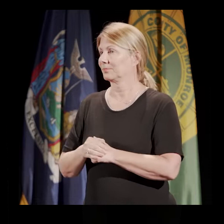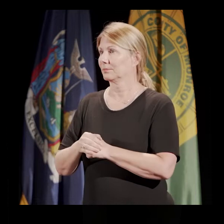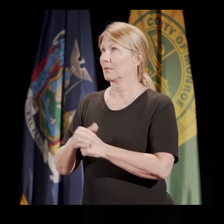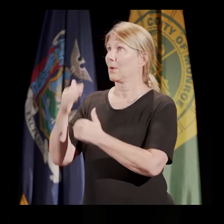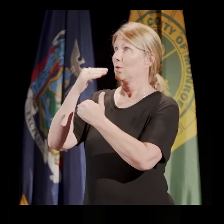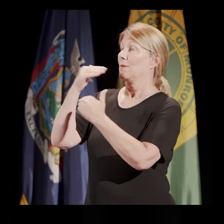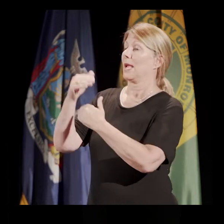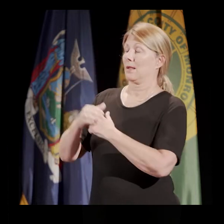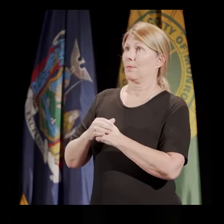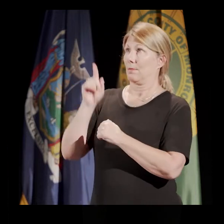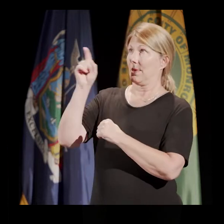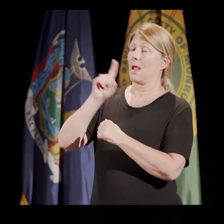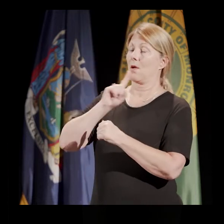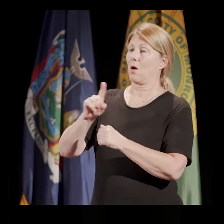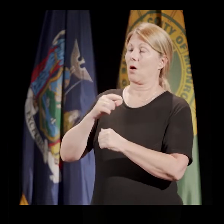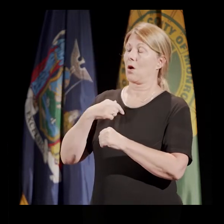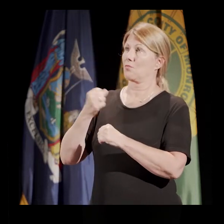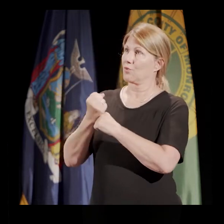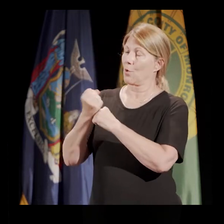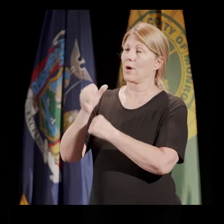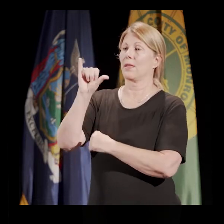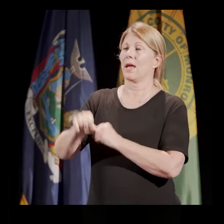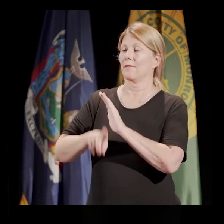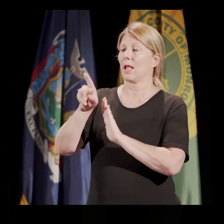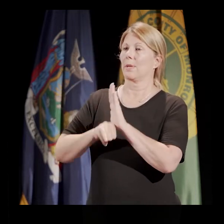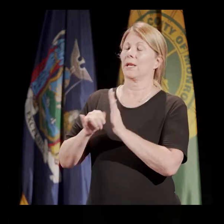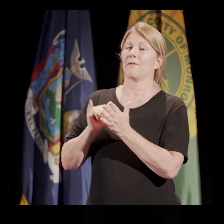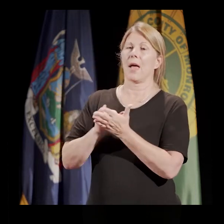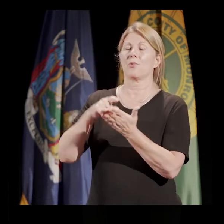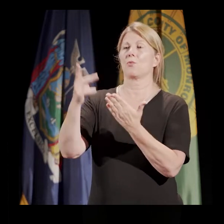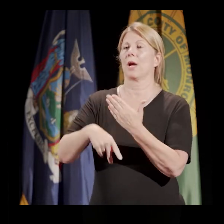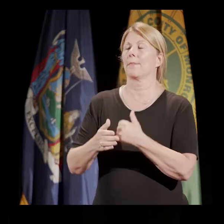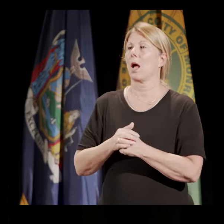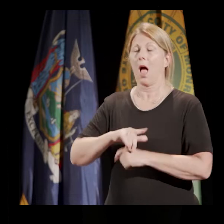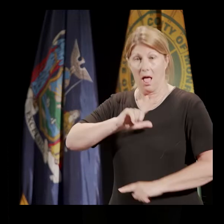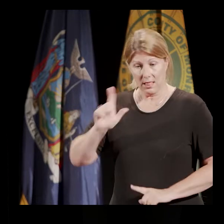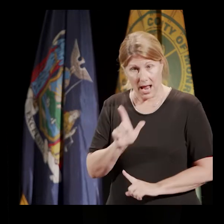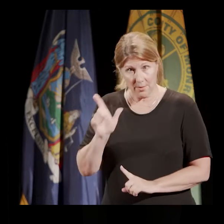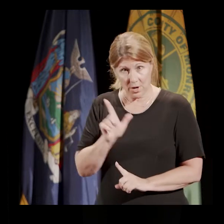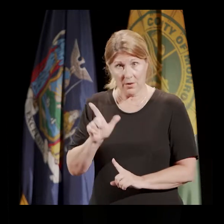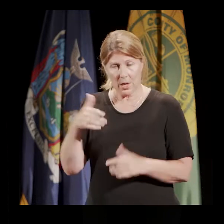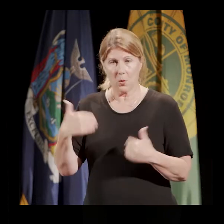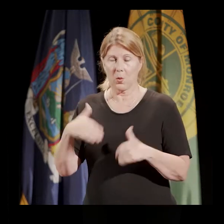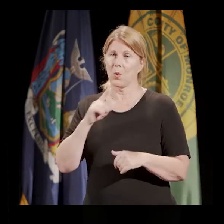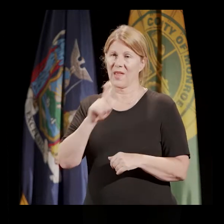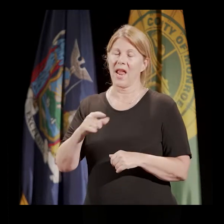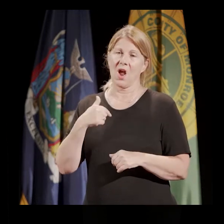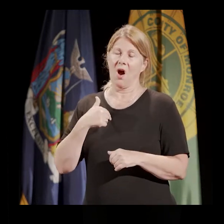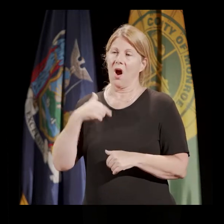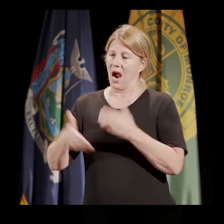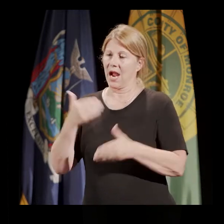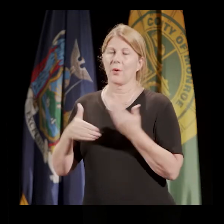is successful post-pandemic. Library Director Patty Utaro is also playing a major role in youth development.